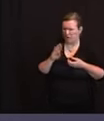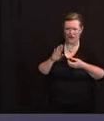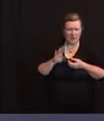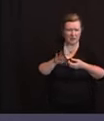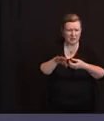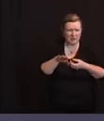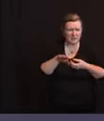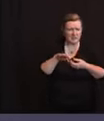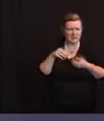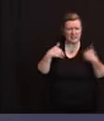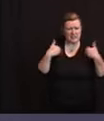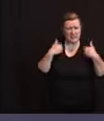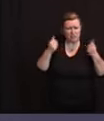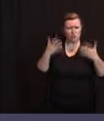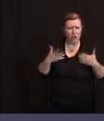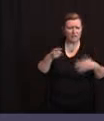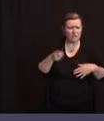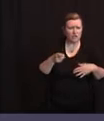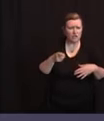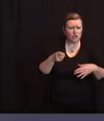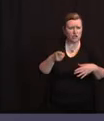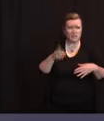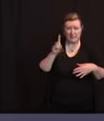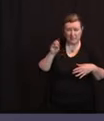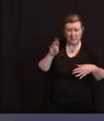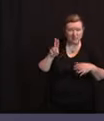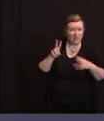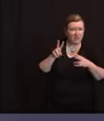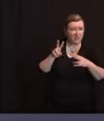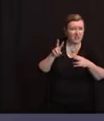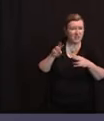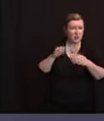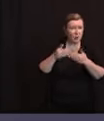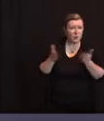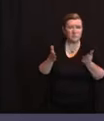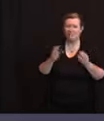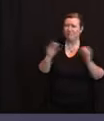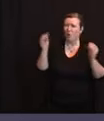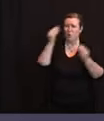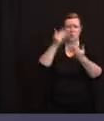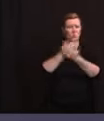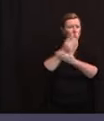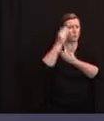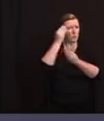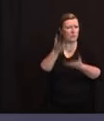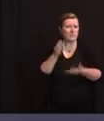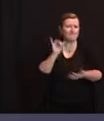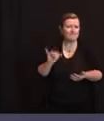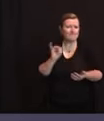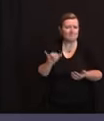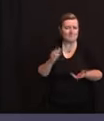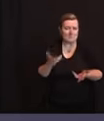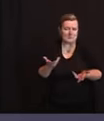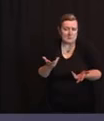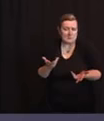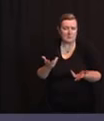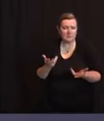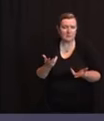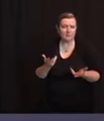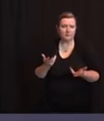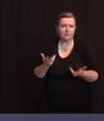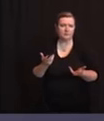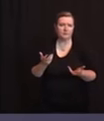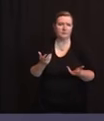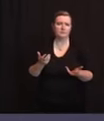We have not announced a reopening date, Matt, am I right? Yeah, we've got nothing new to add on that. We do not, actively do not like, you don't